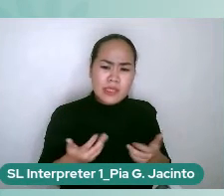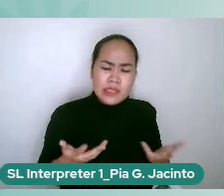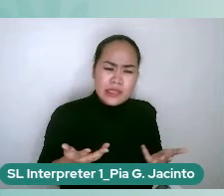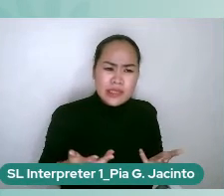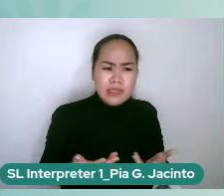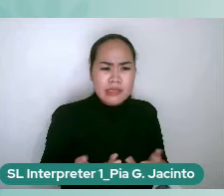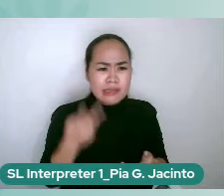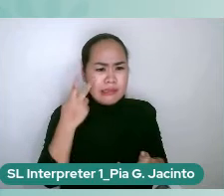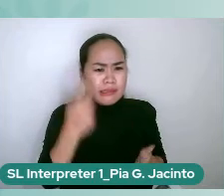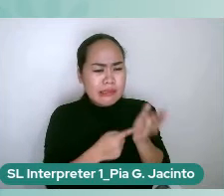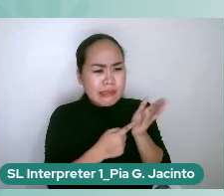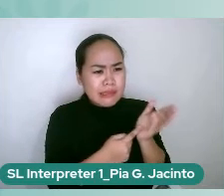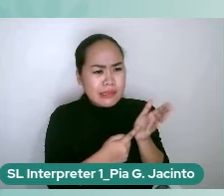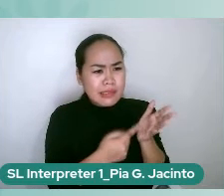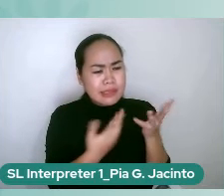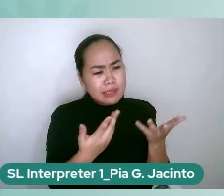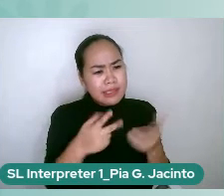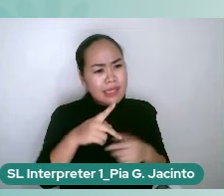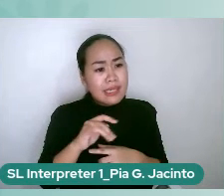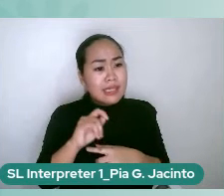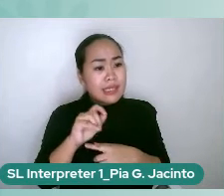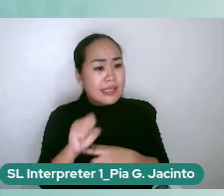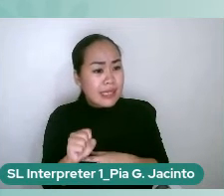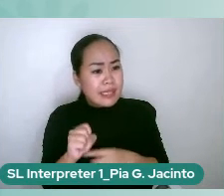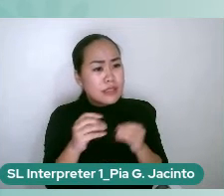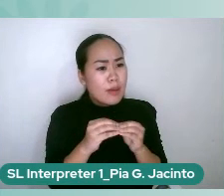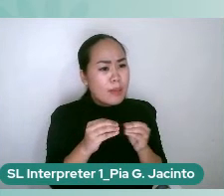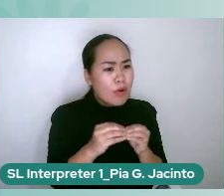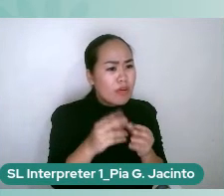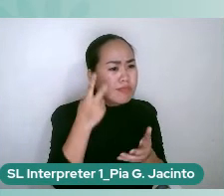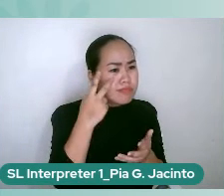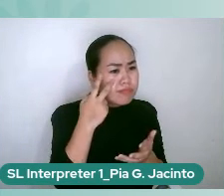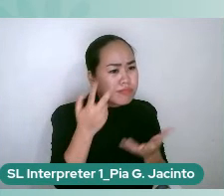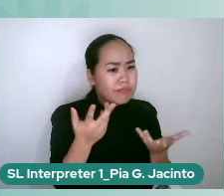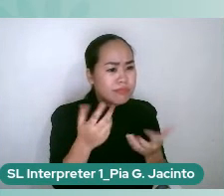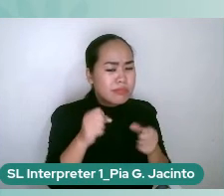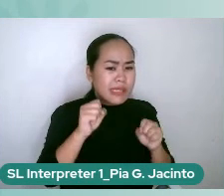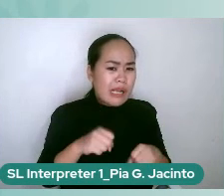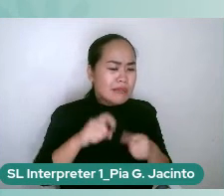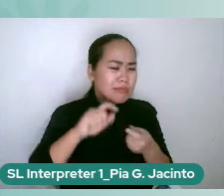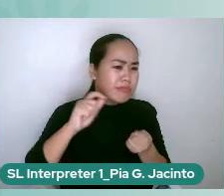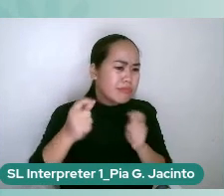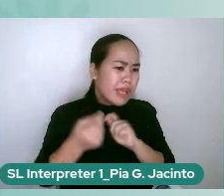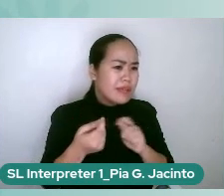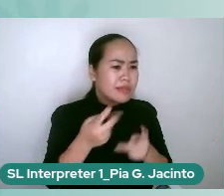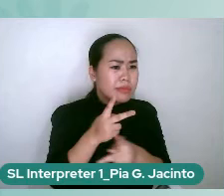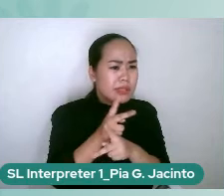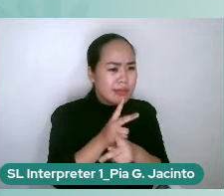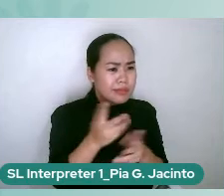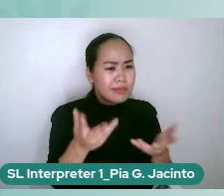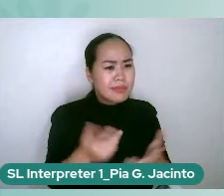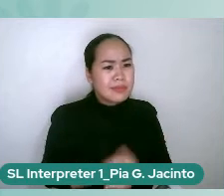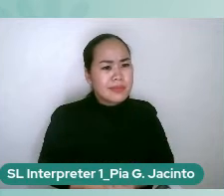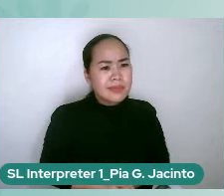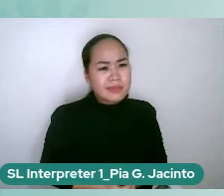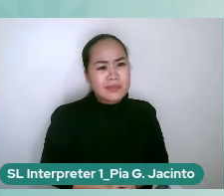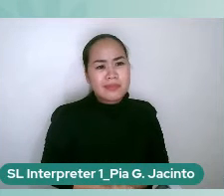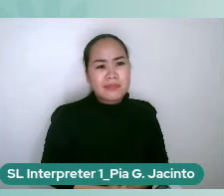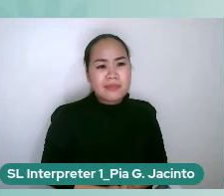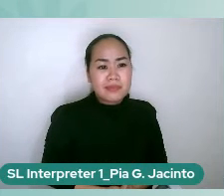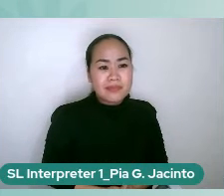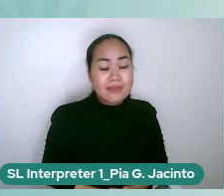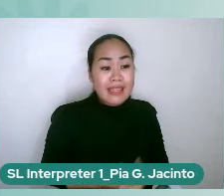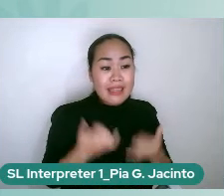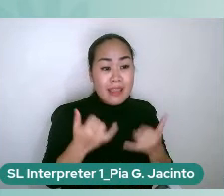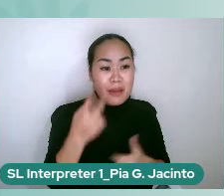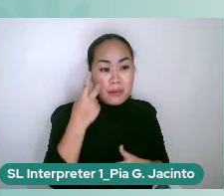kits was generally more effective in reaching underscreened people than sending invitations. So these are the